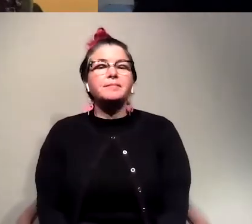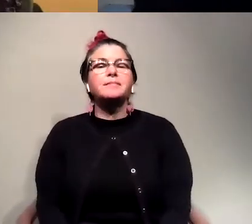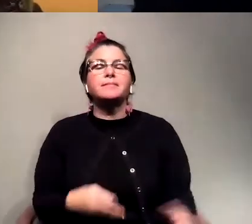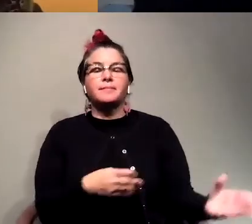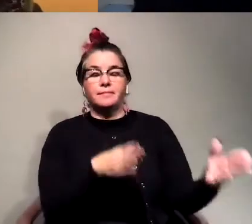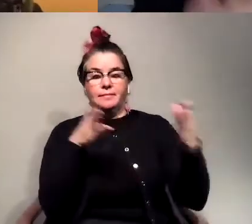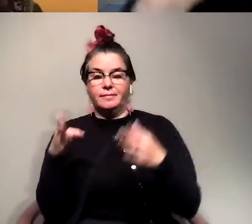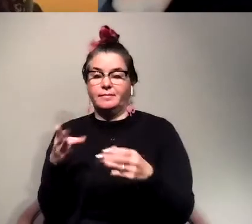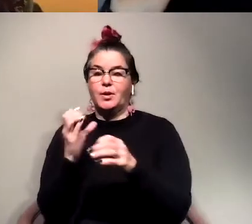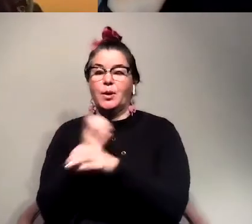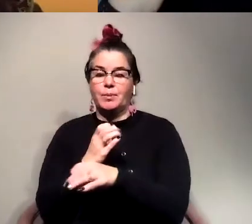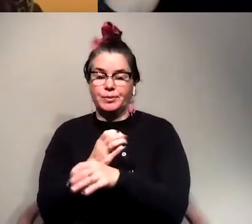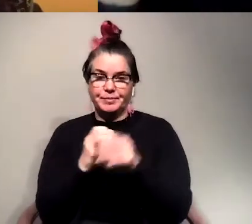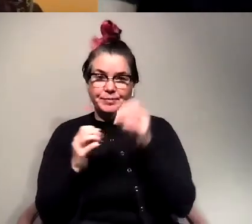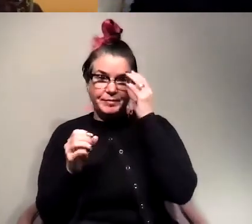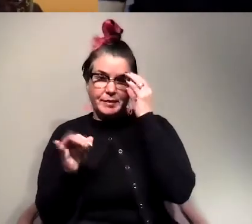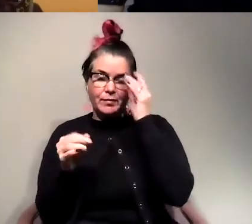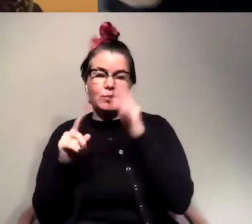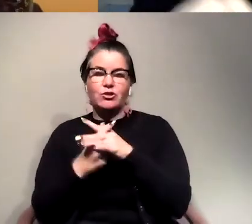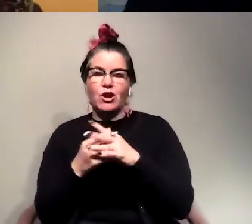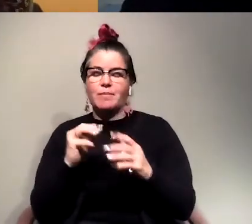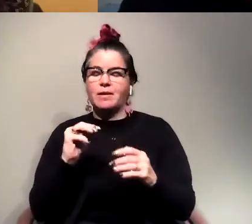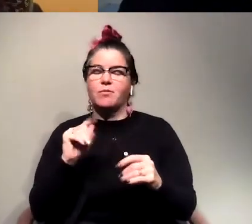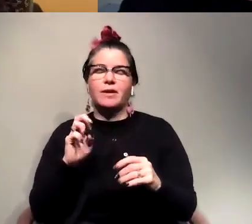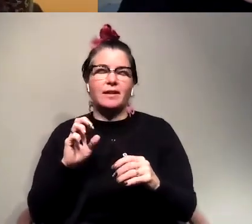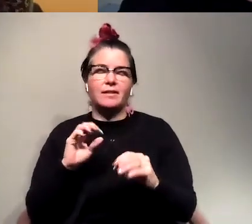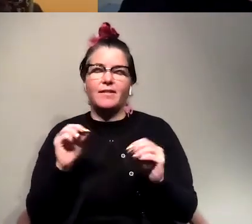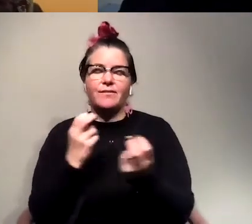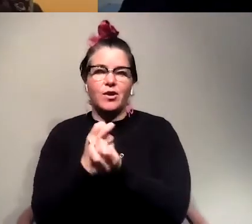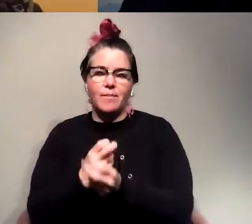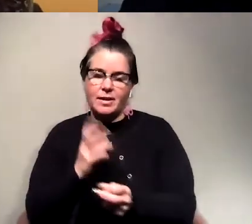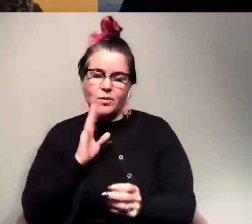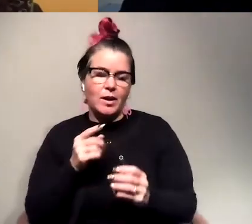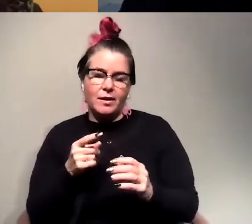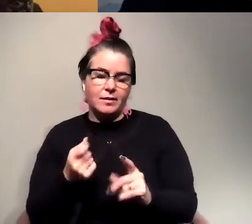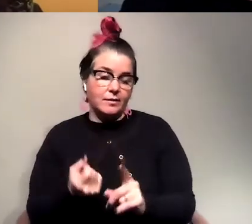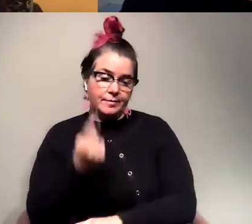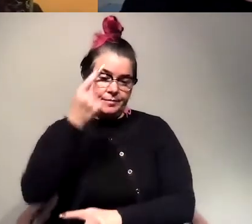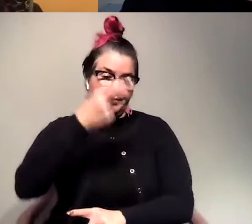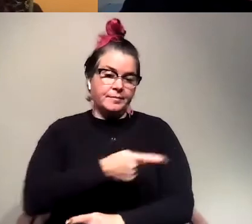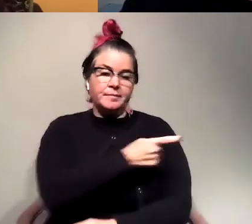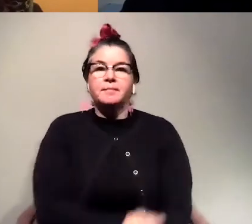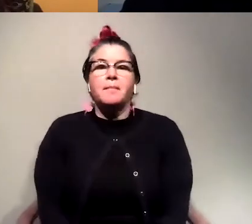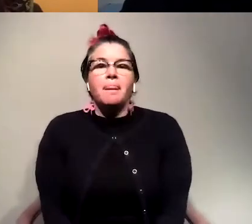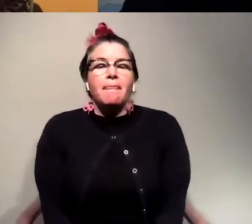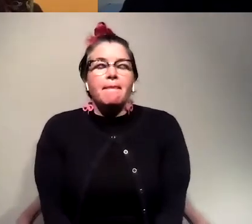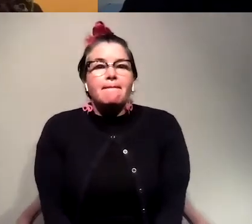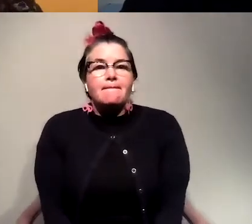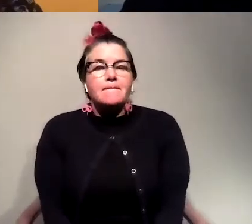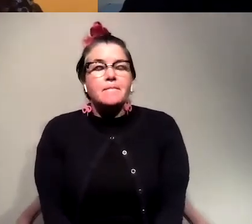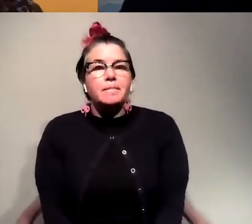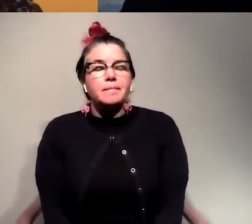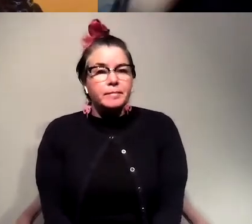to the computers, because if you start me on marine invertebrates, it's like we go down a hole. Let's see. So,